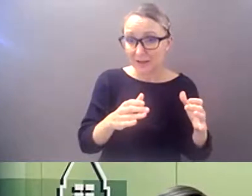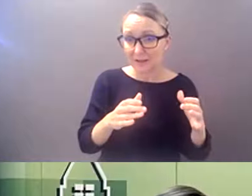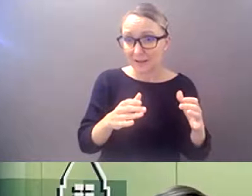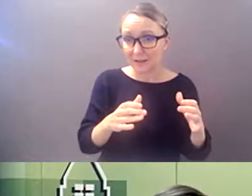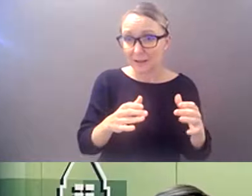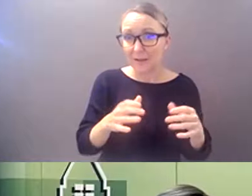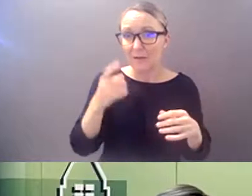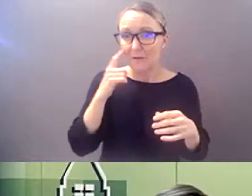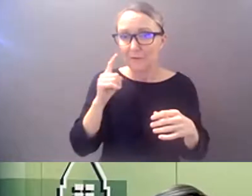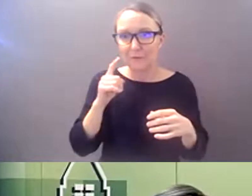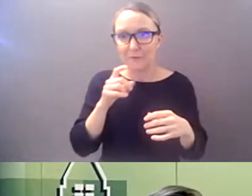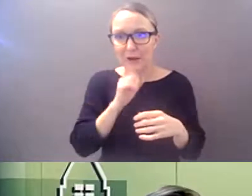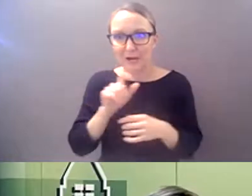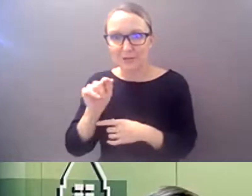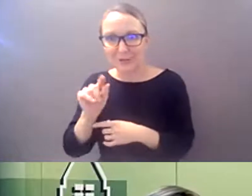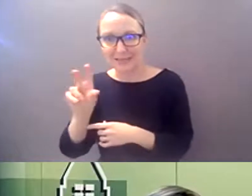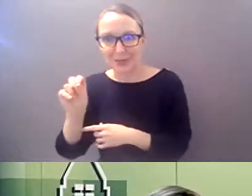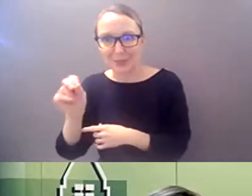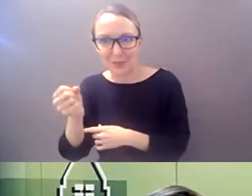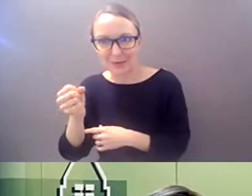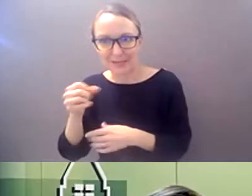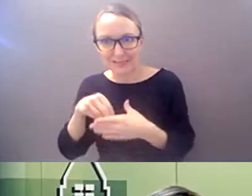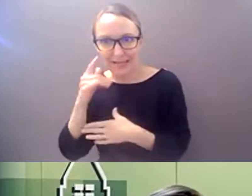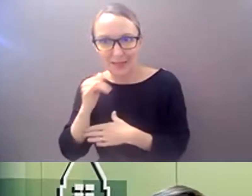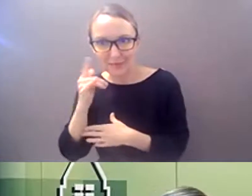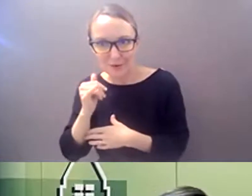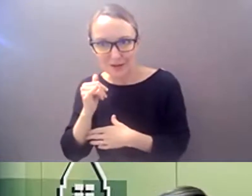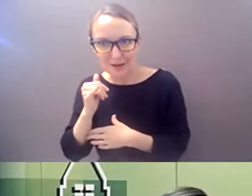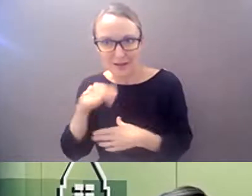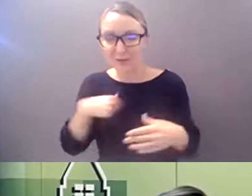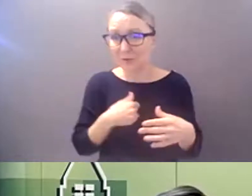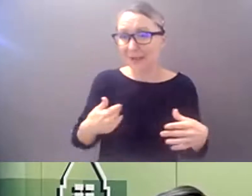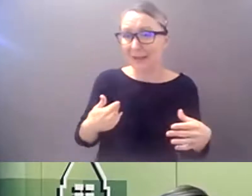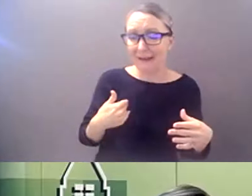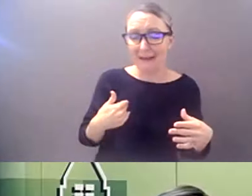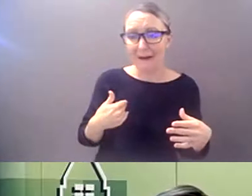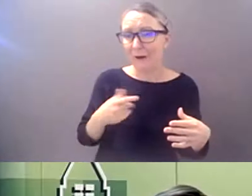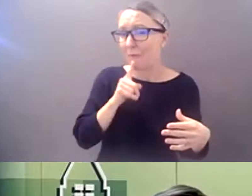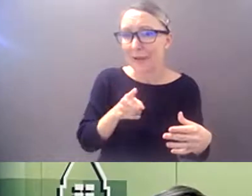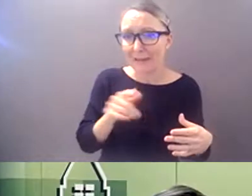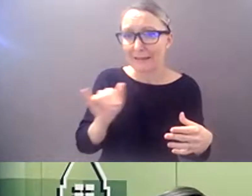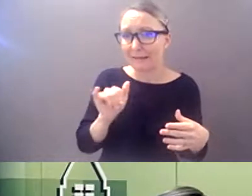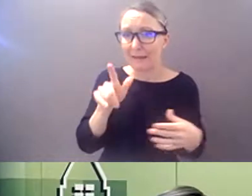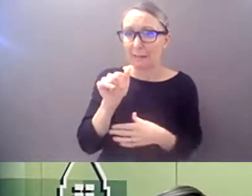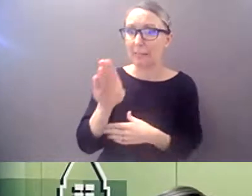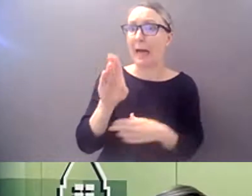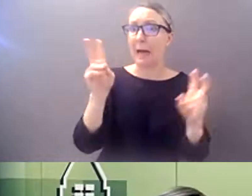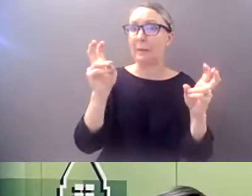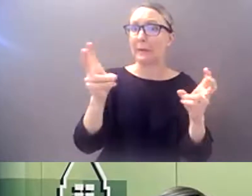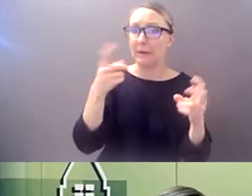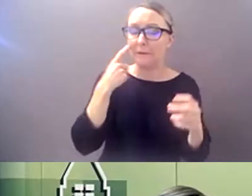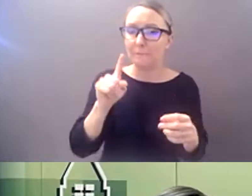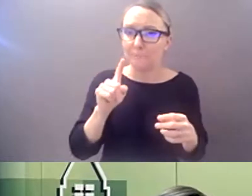2030. So we're actually a living lab of how to address the issues and the needs of new emerging older